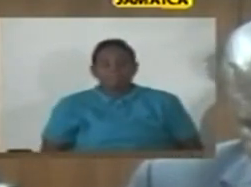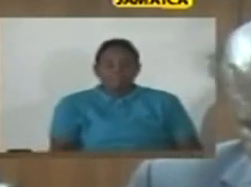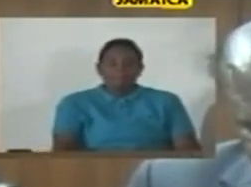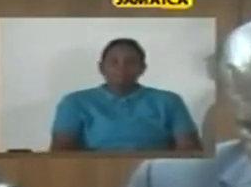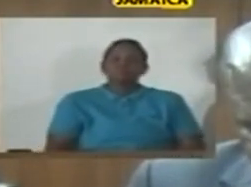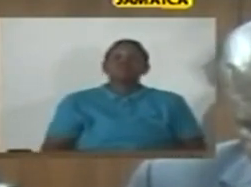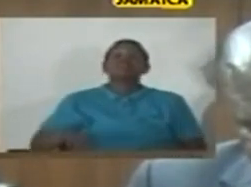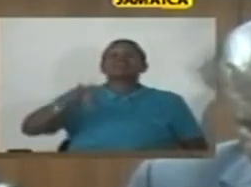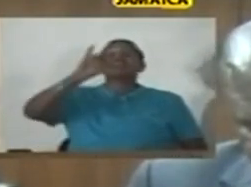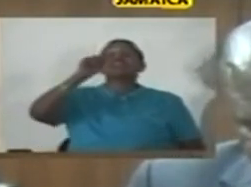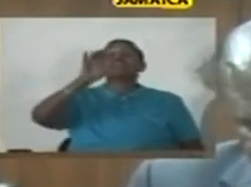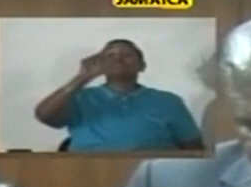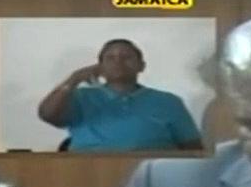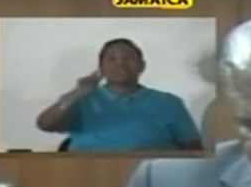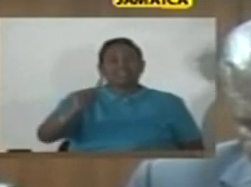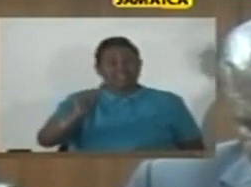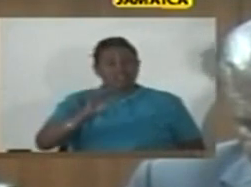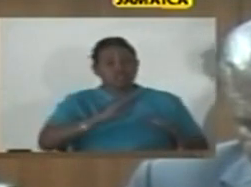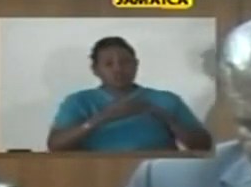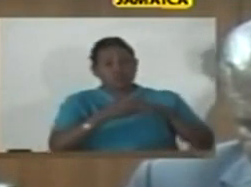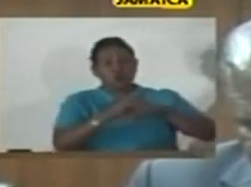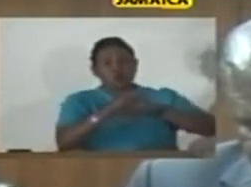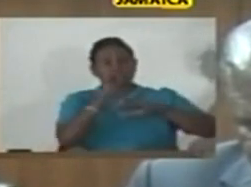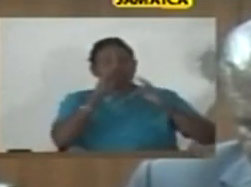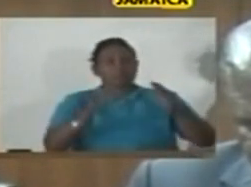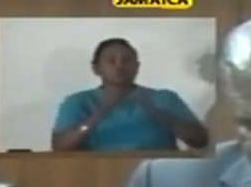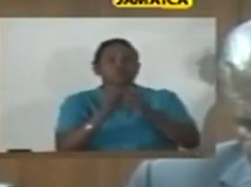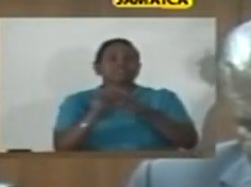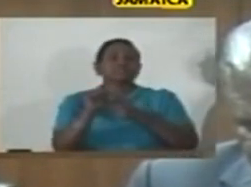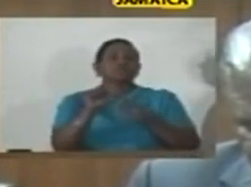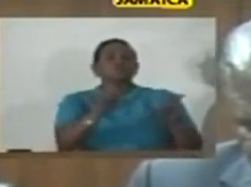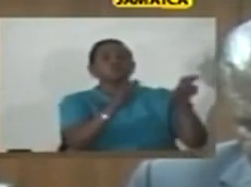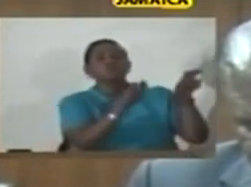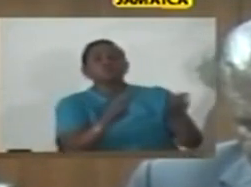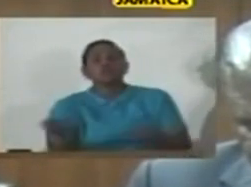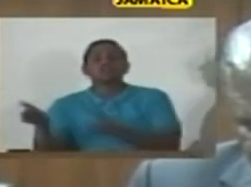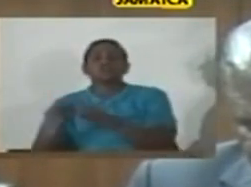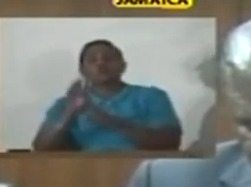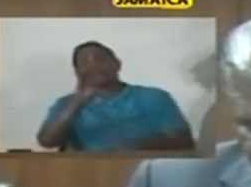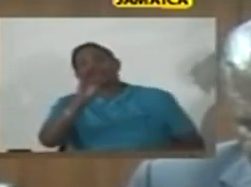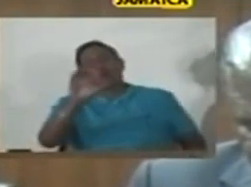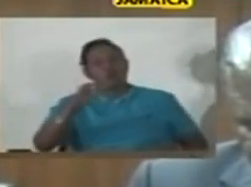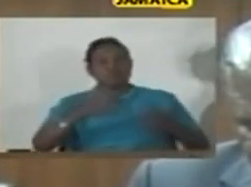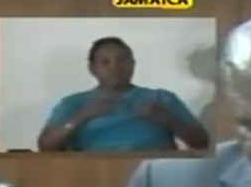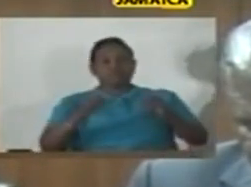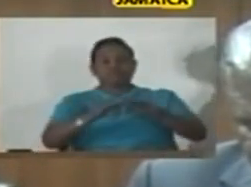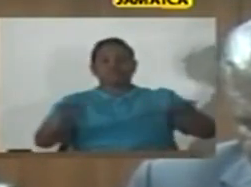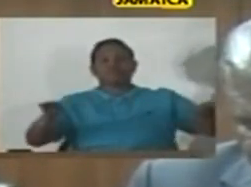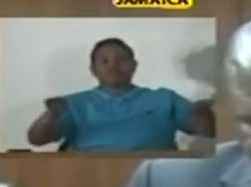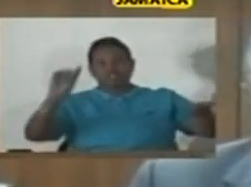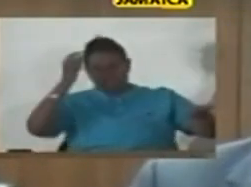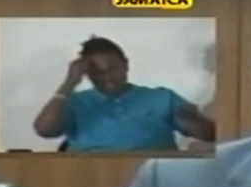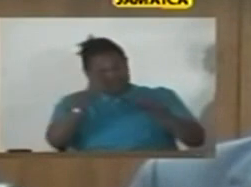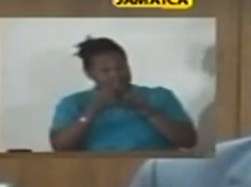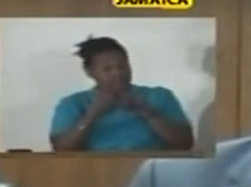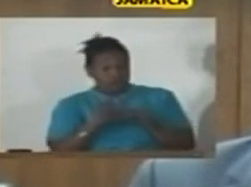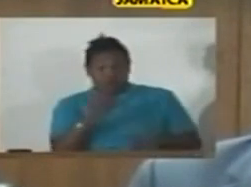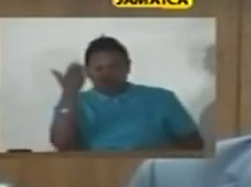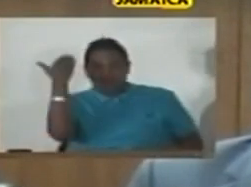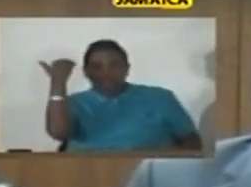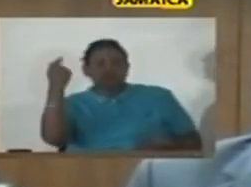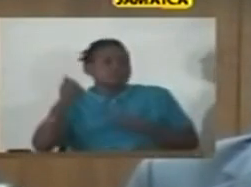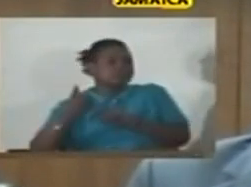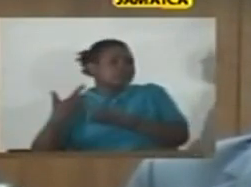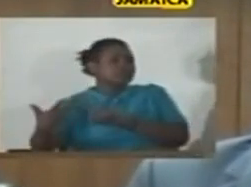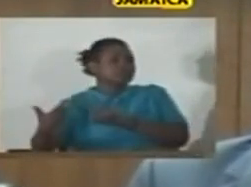the Jamaica Council for Persons with Disabilities is set to transition to a body corporate, to a public body. We anticipate an